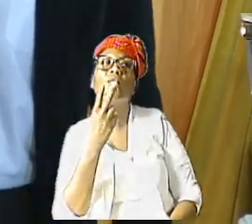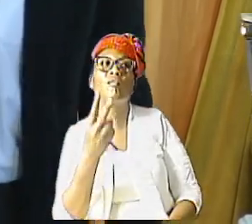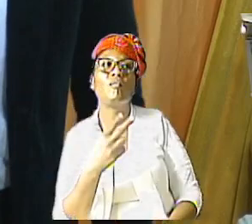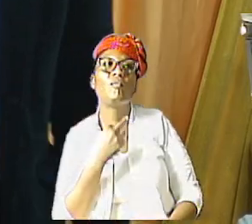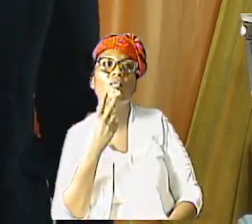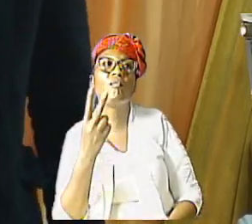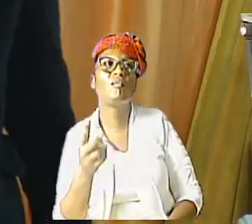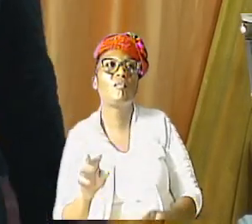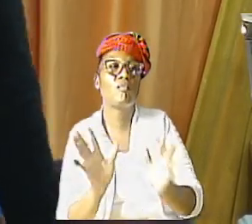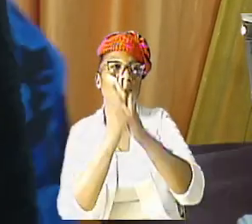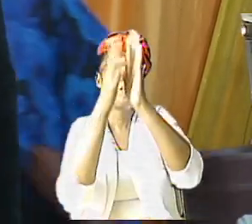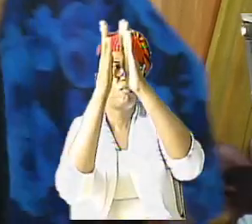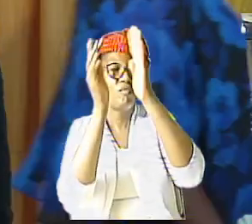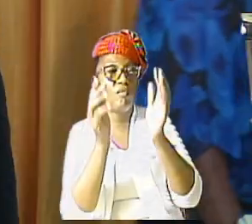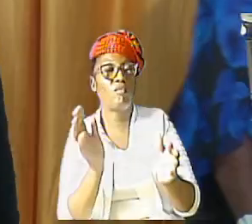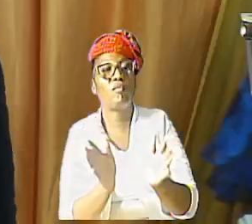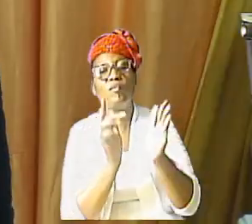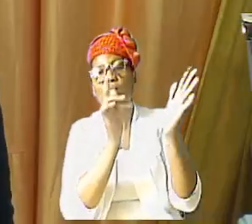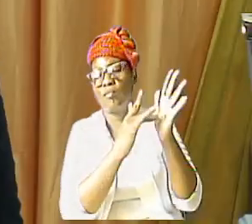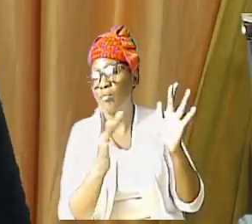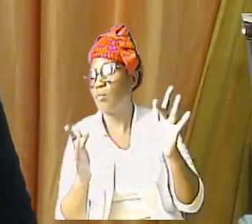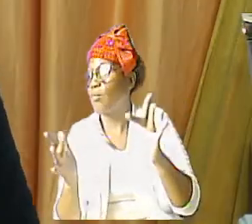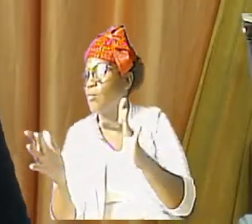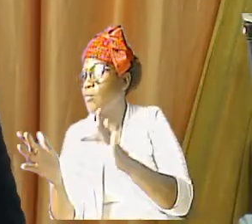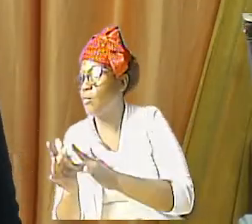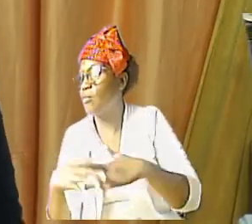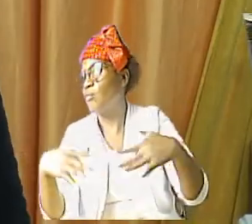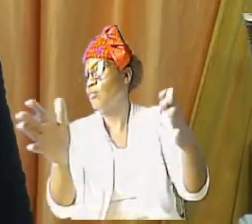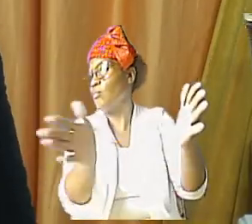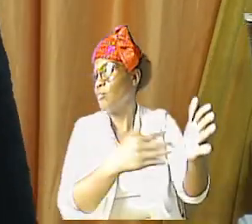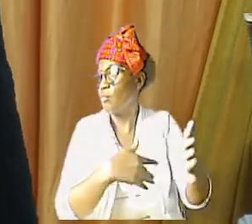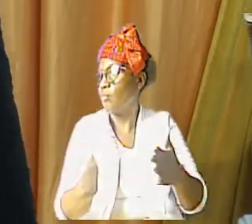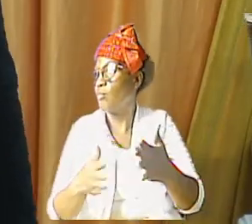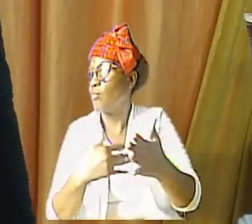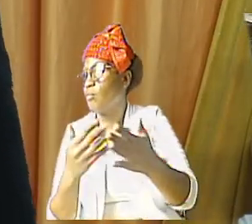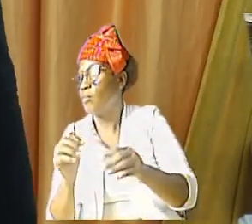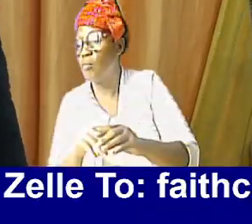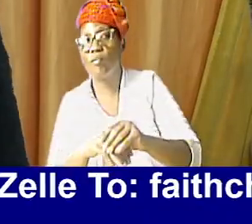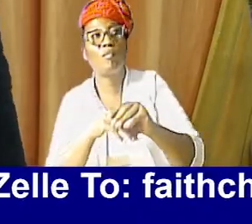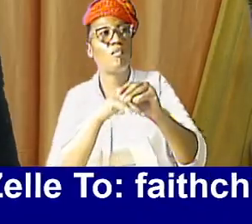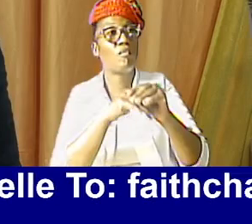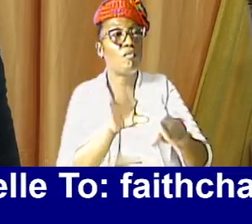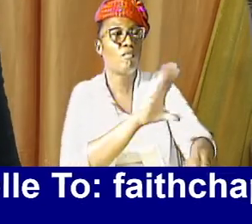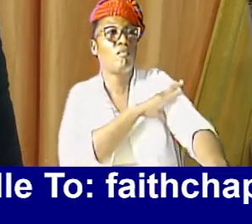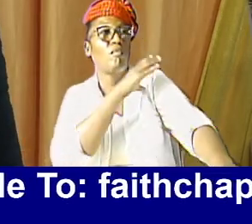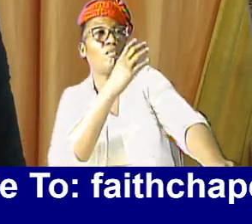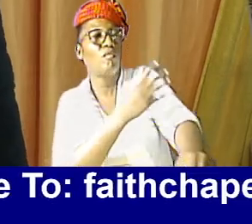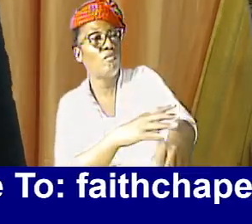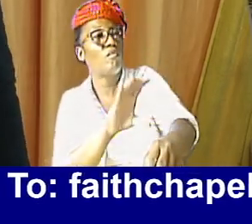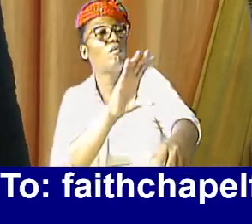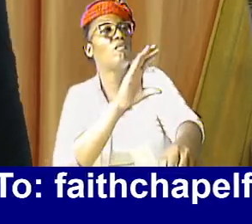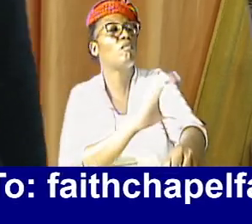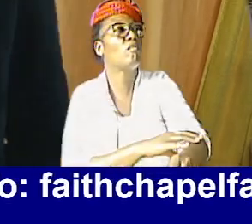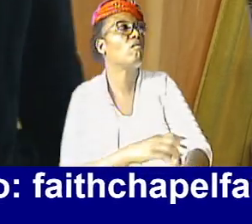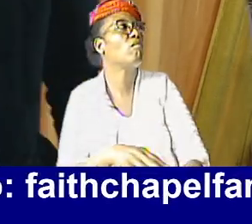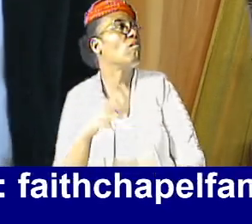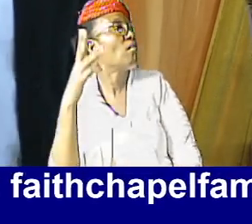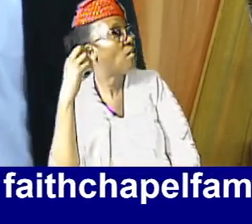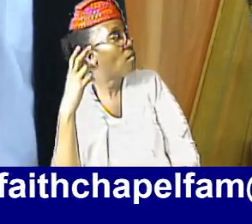voices praise the name of Jesus, singing in God's choir in the sky. One